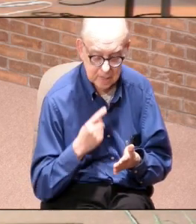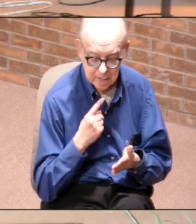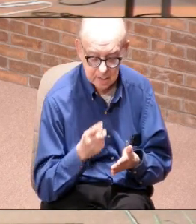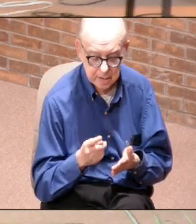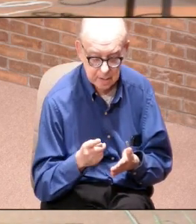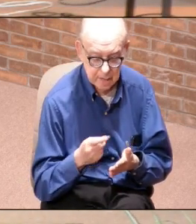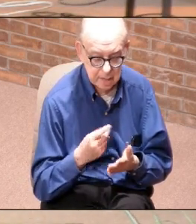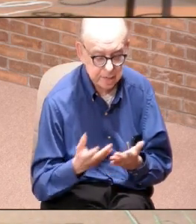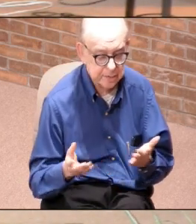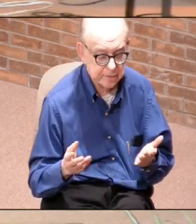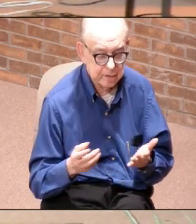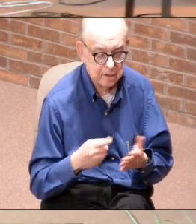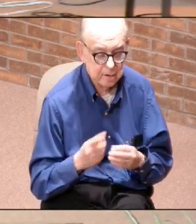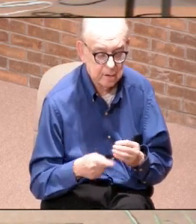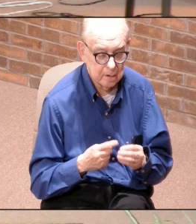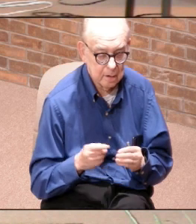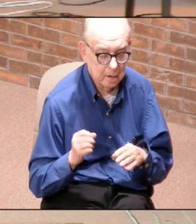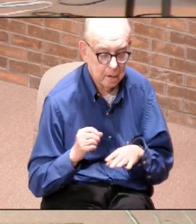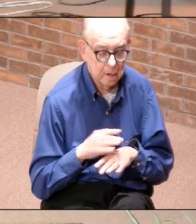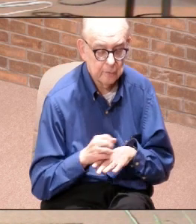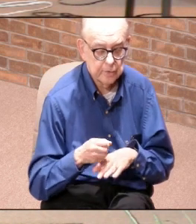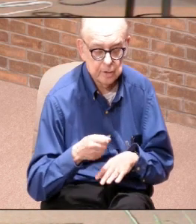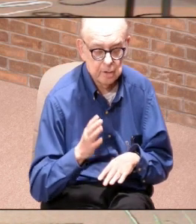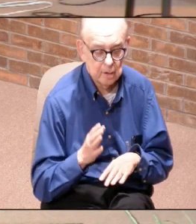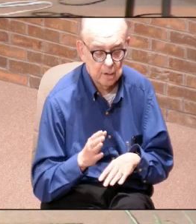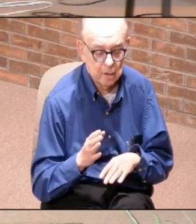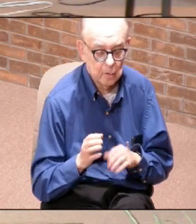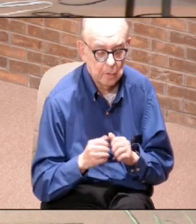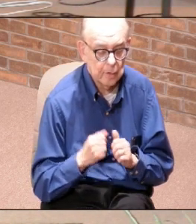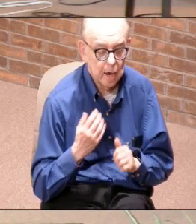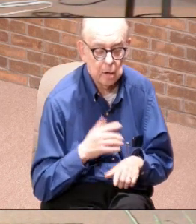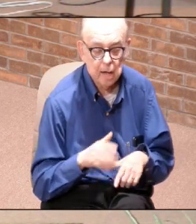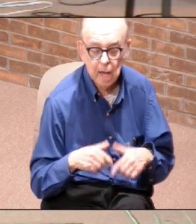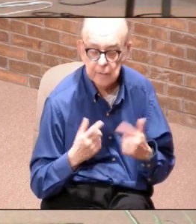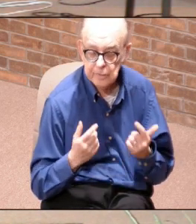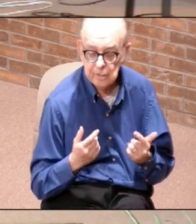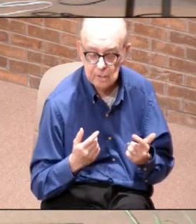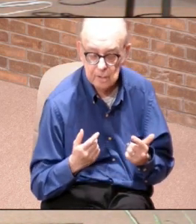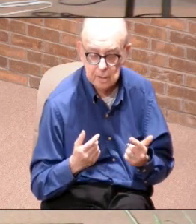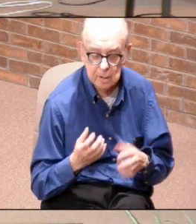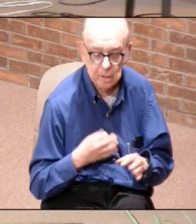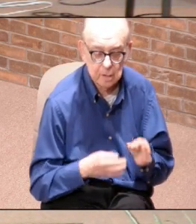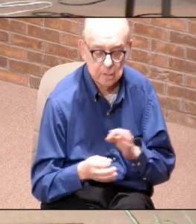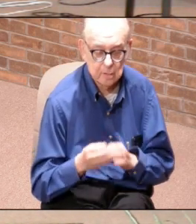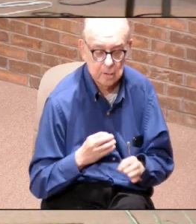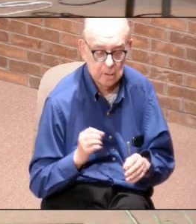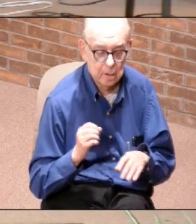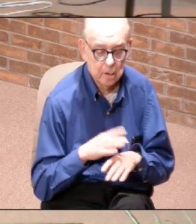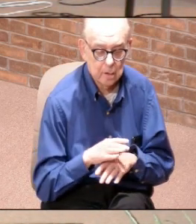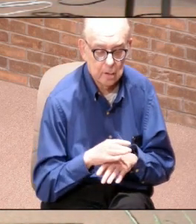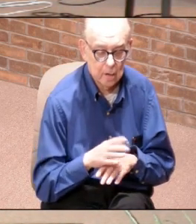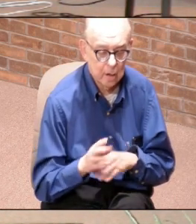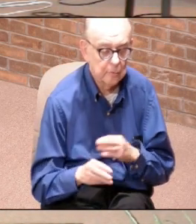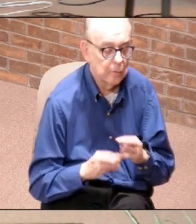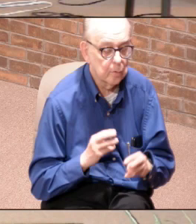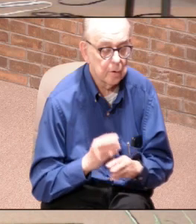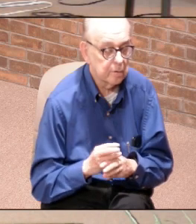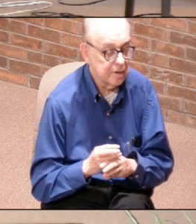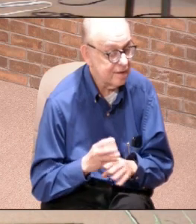got a lot to say about the influence of God in our life, rather than the influence of the